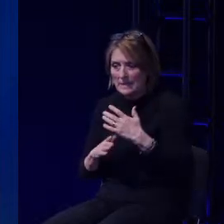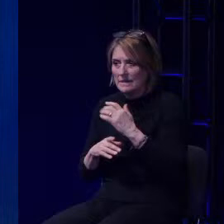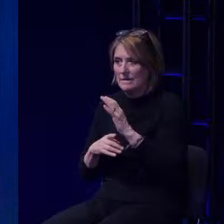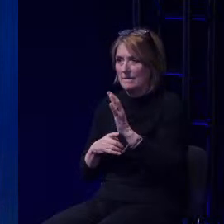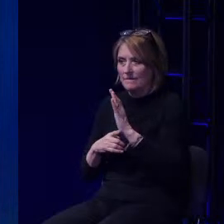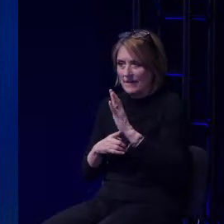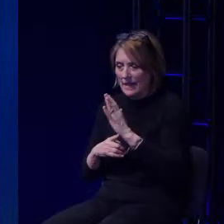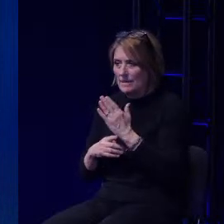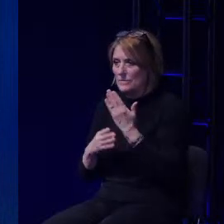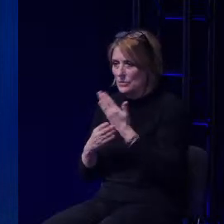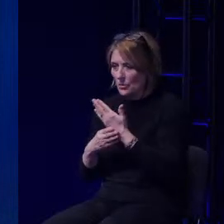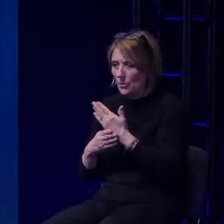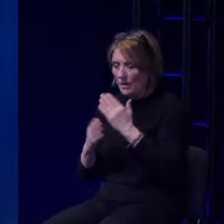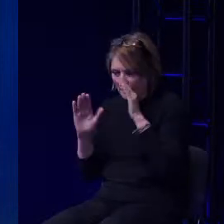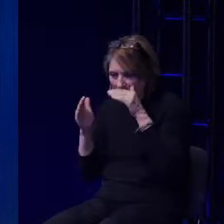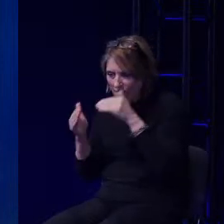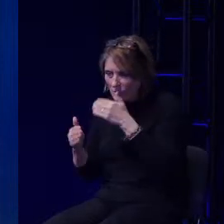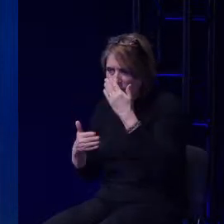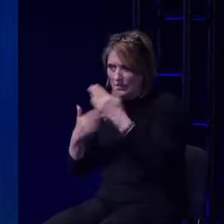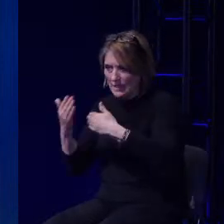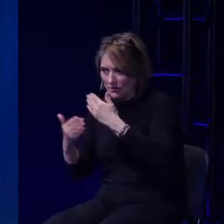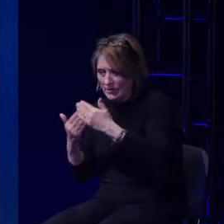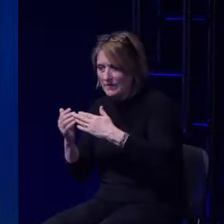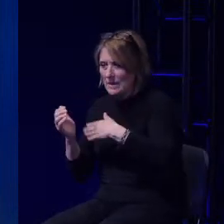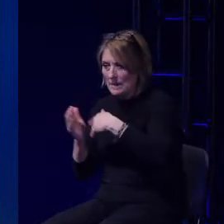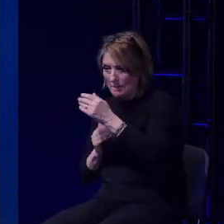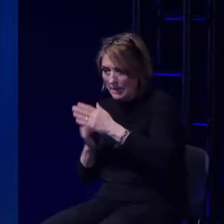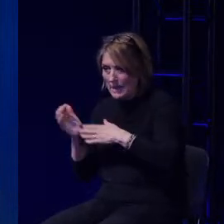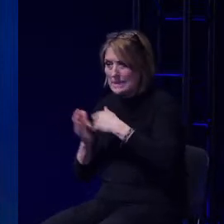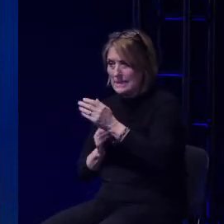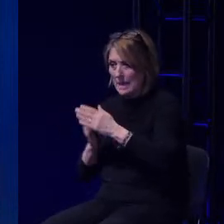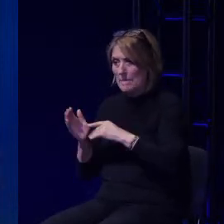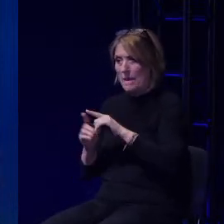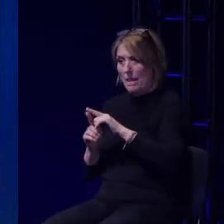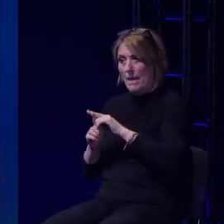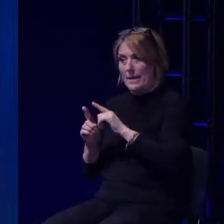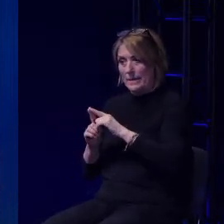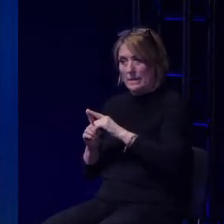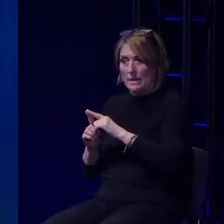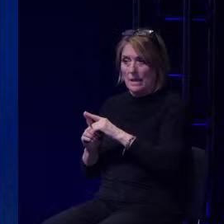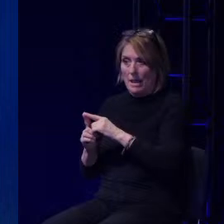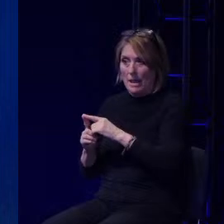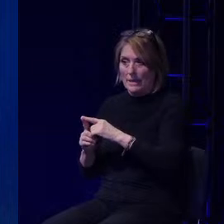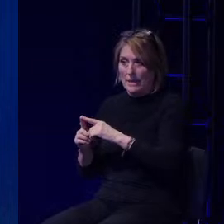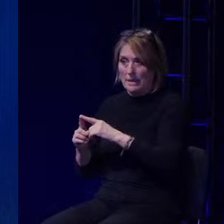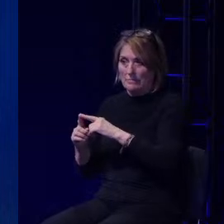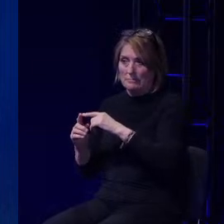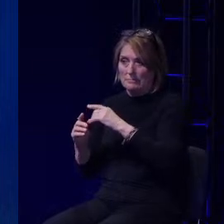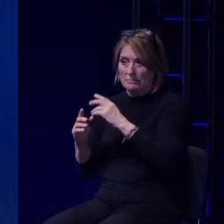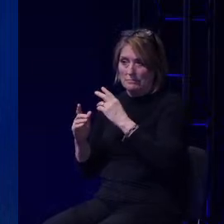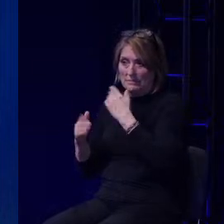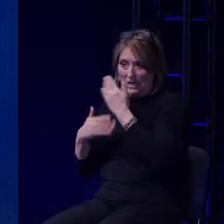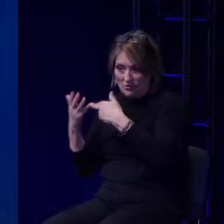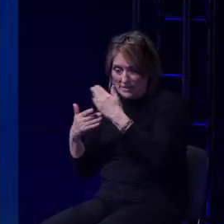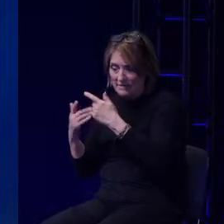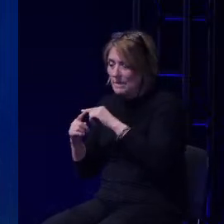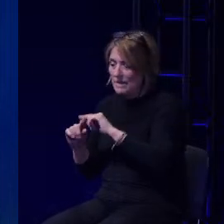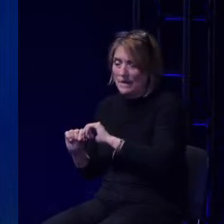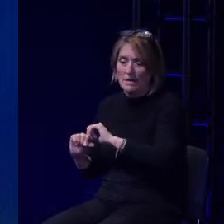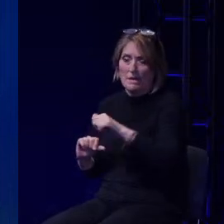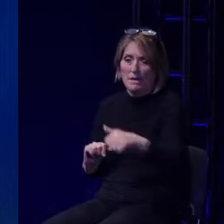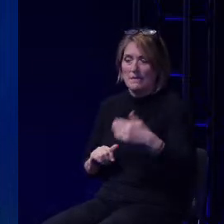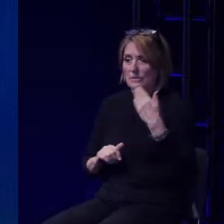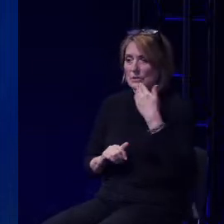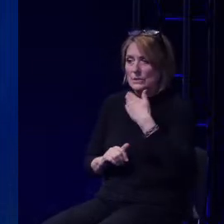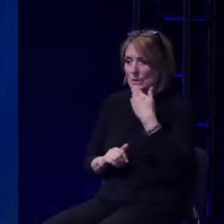on narrative for that time, built a narrative reel. And to be honest, when I got out of school, it was really